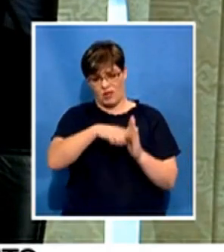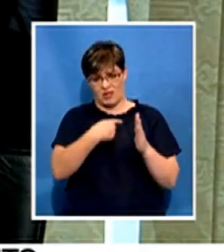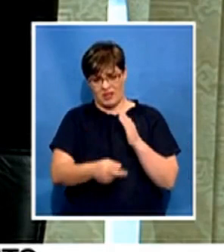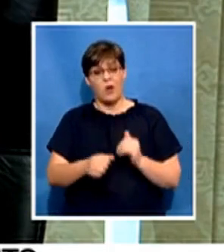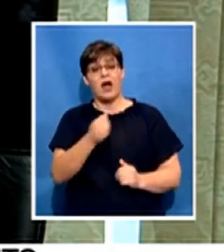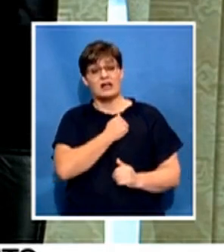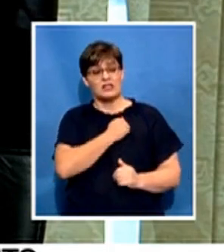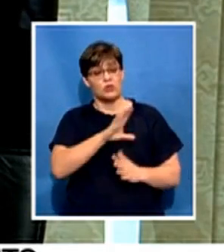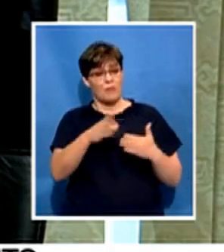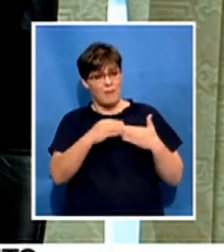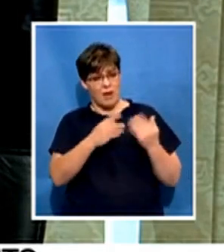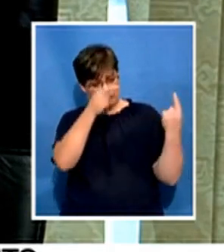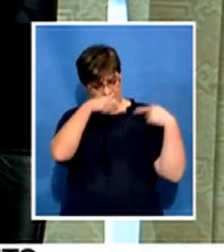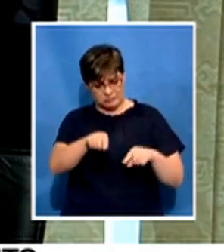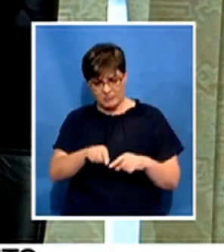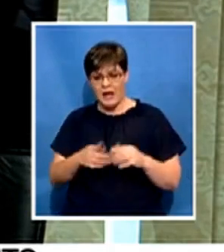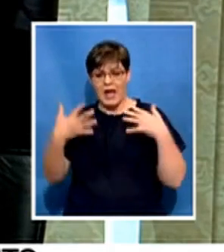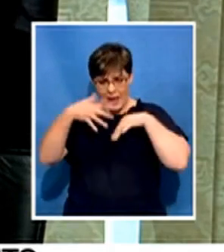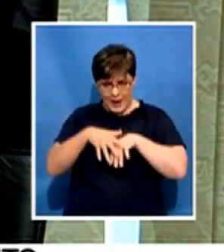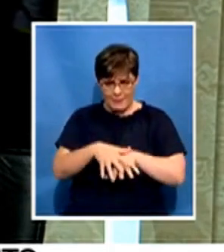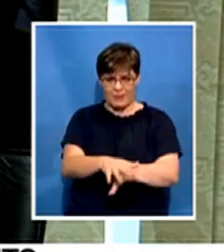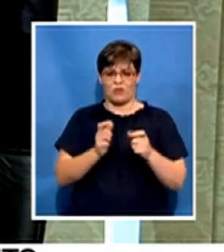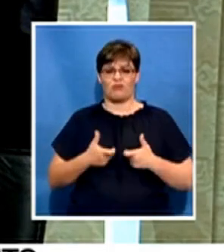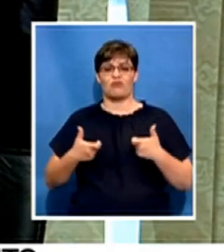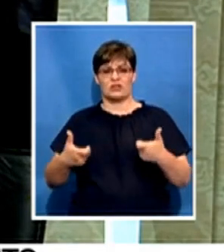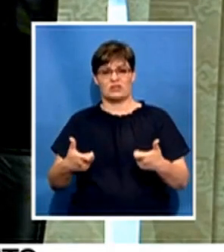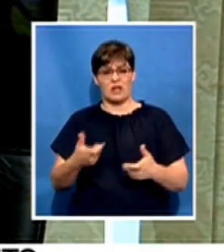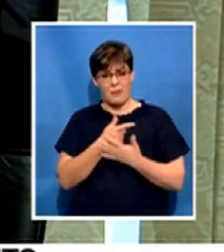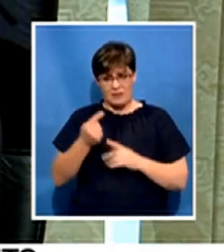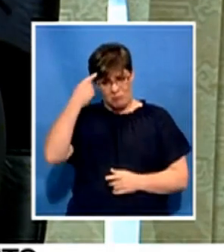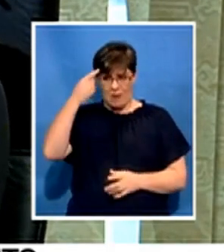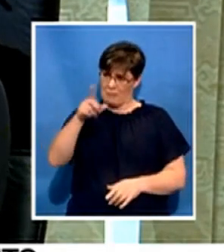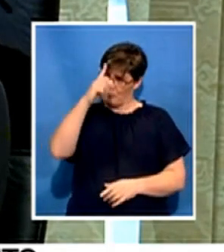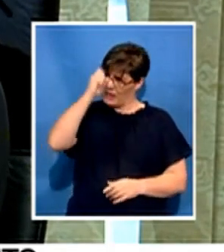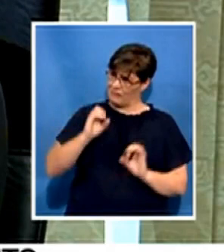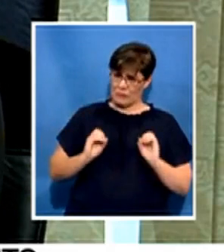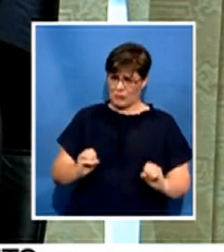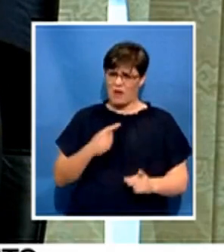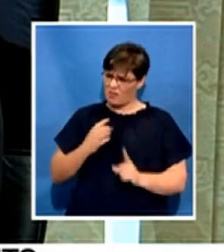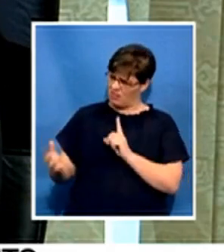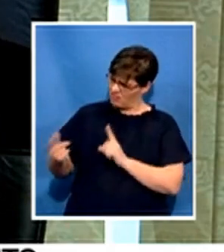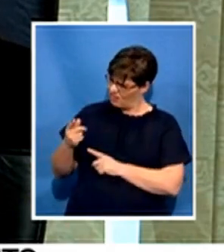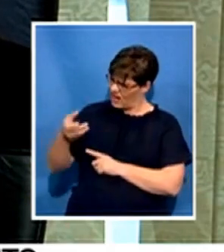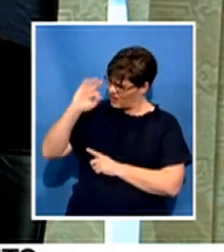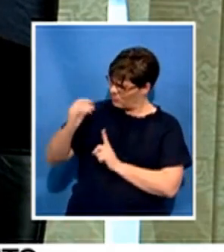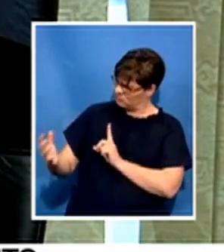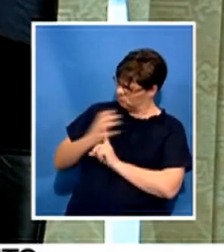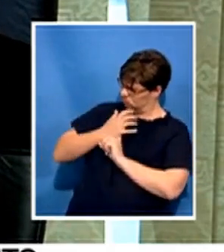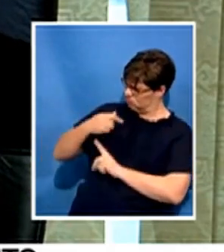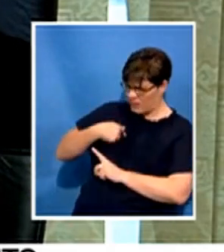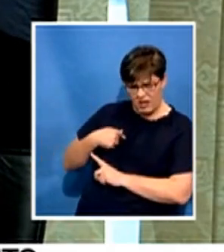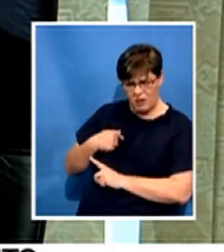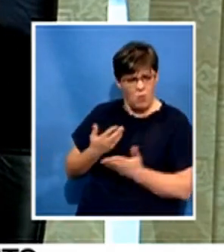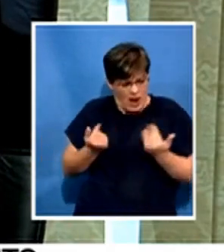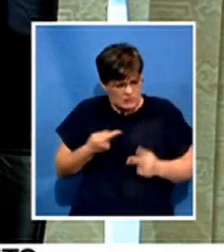Congress resolution. But if they are not convinced and they feel that they have been attacked by the very same government, what do you expect of them? And we're raising these issues because these are